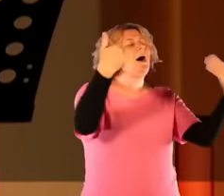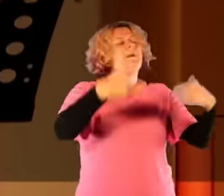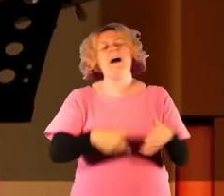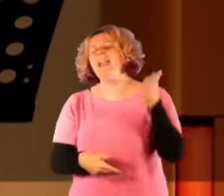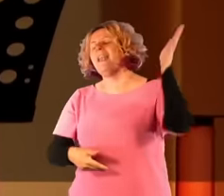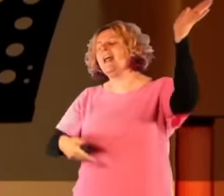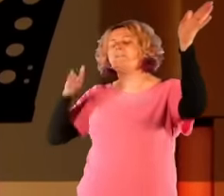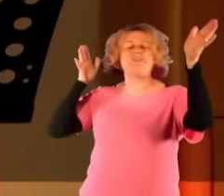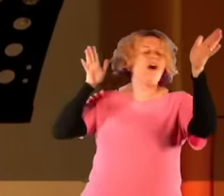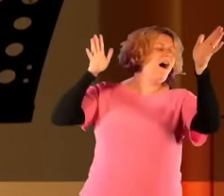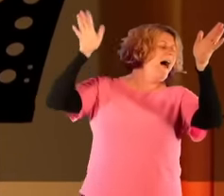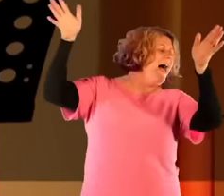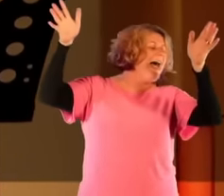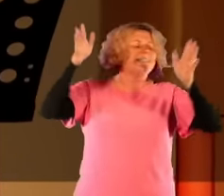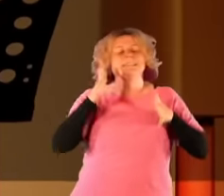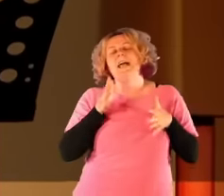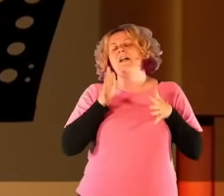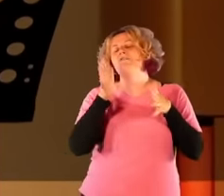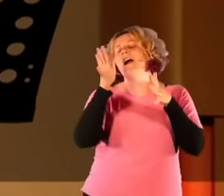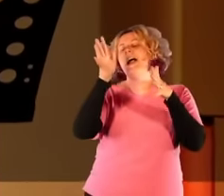Rejoice! Come and lift your hands.